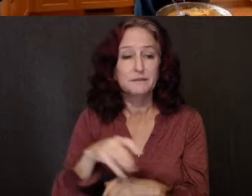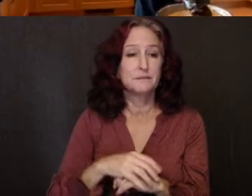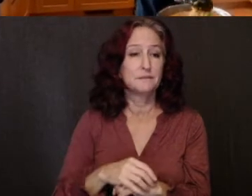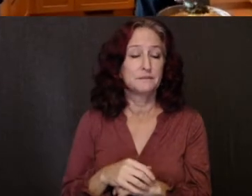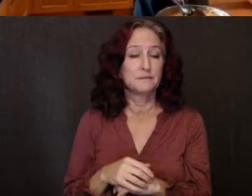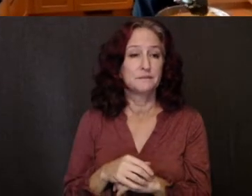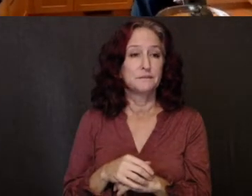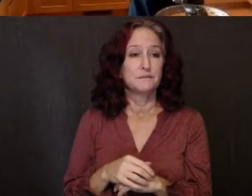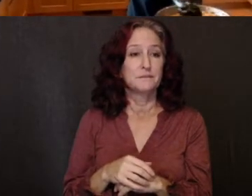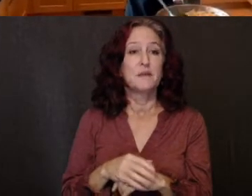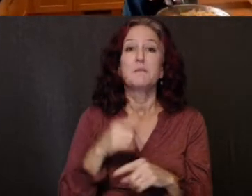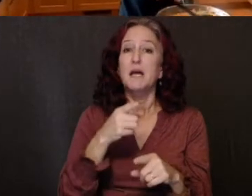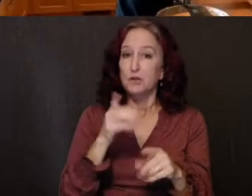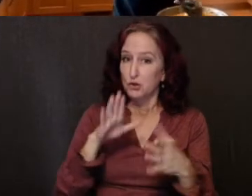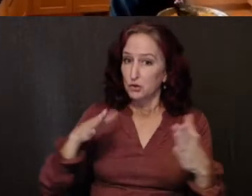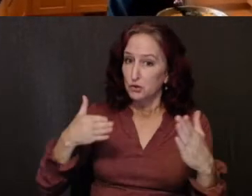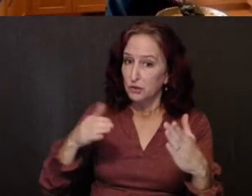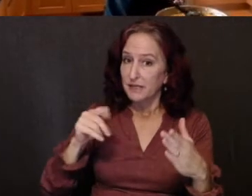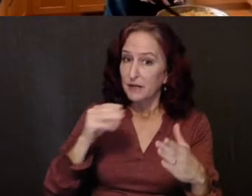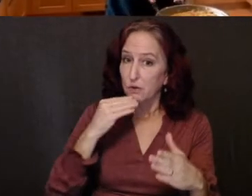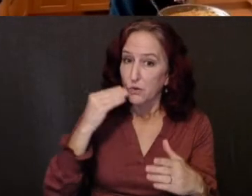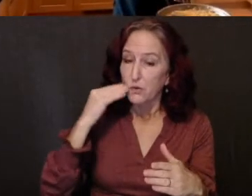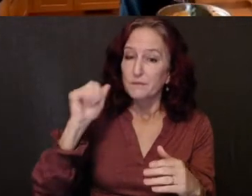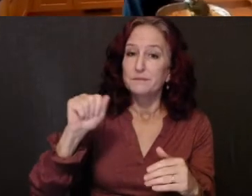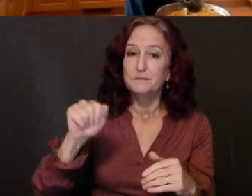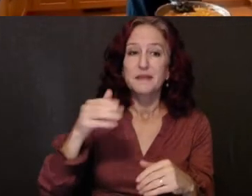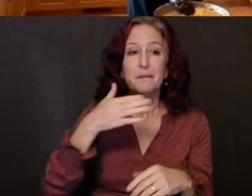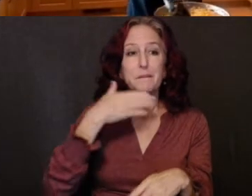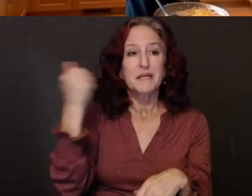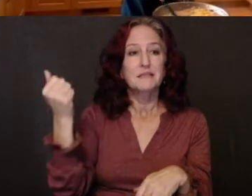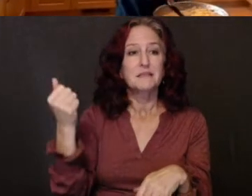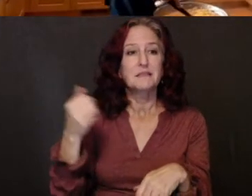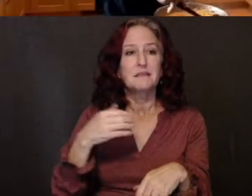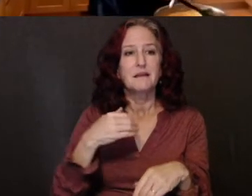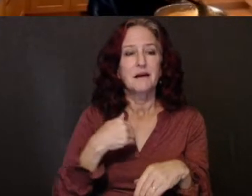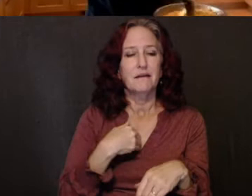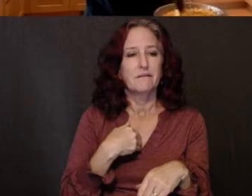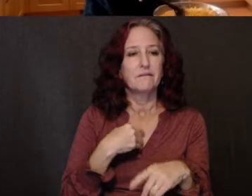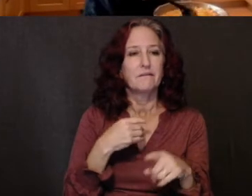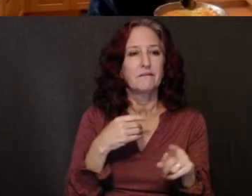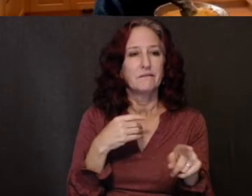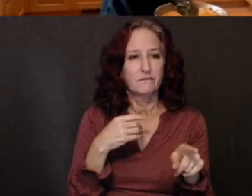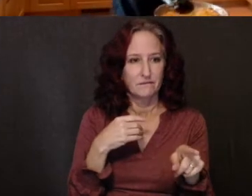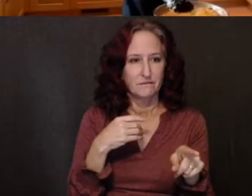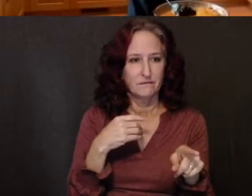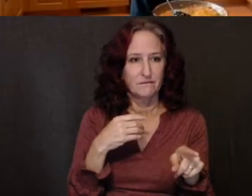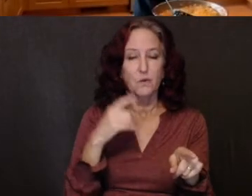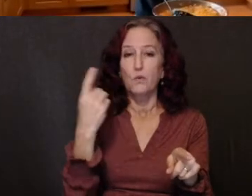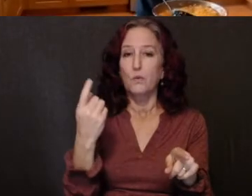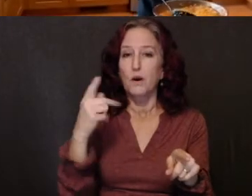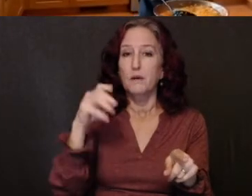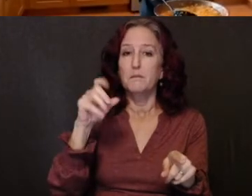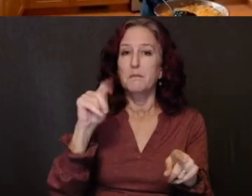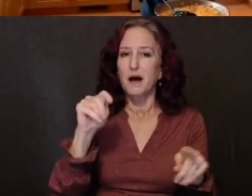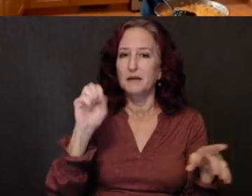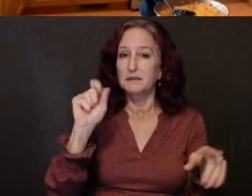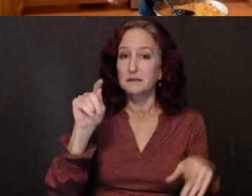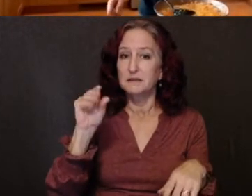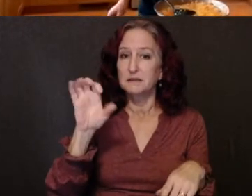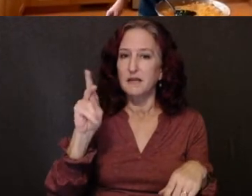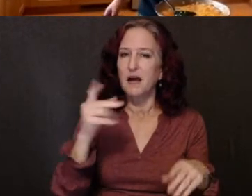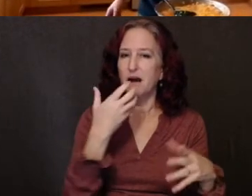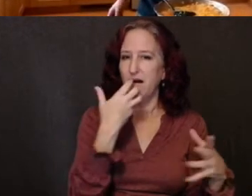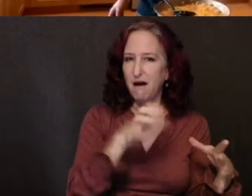see, I've cooked it on here a couple times now, and it seems to do the trick, just pouring it directly from there. But yes, if you're cooking this at